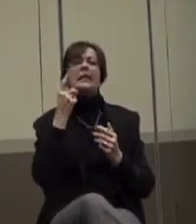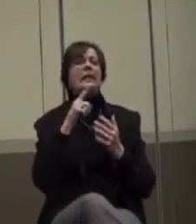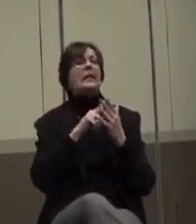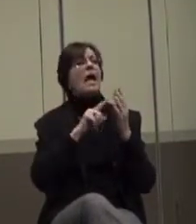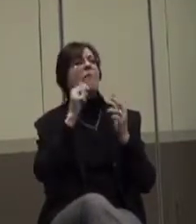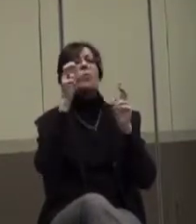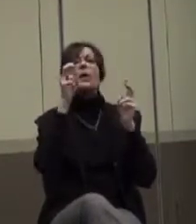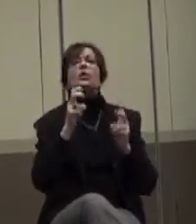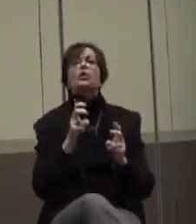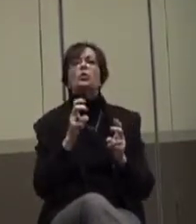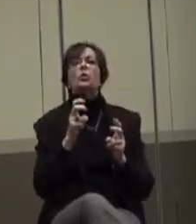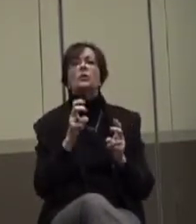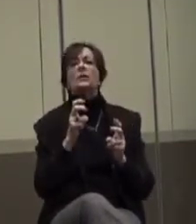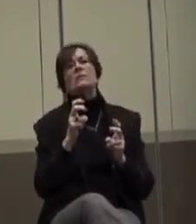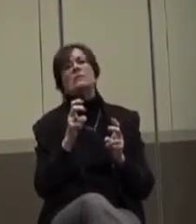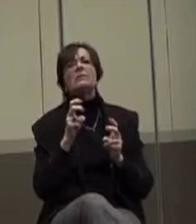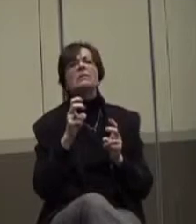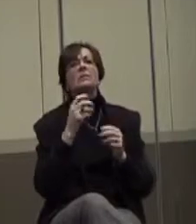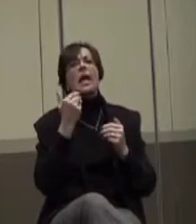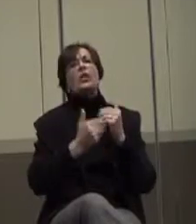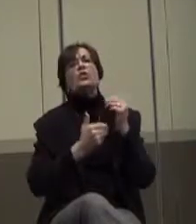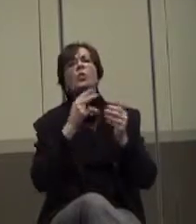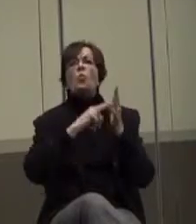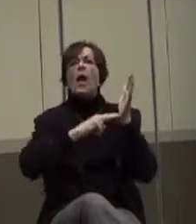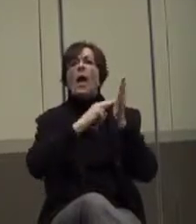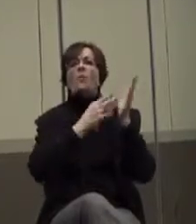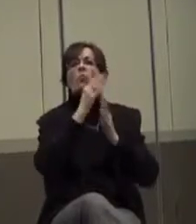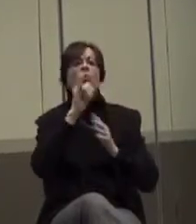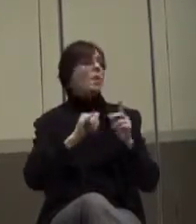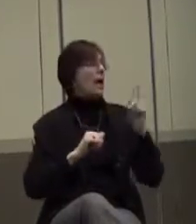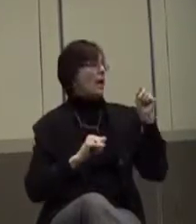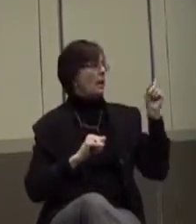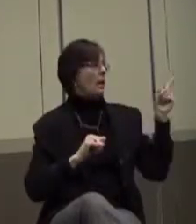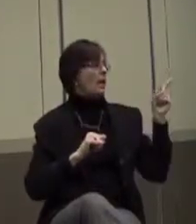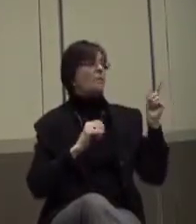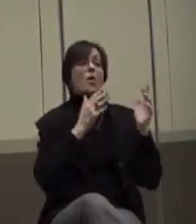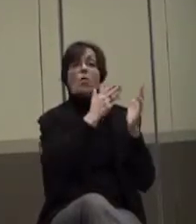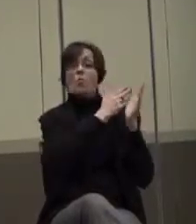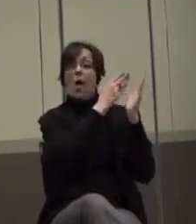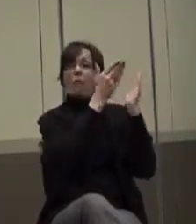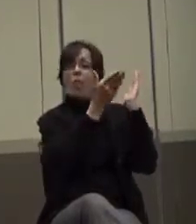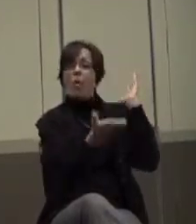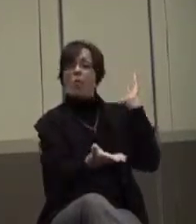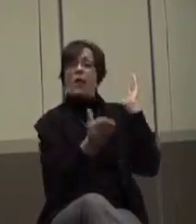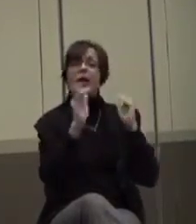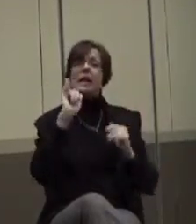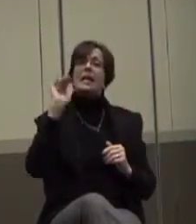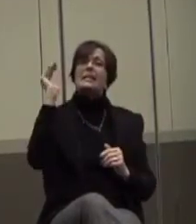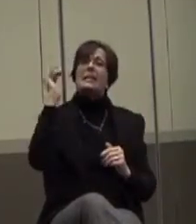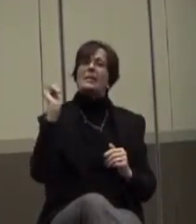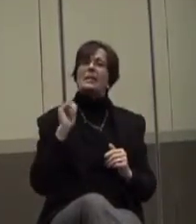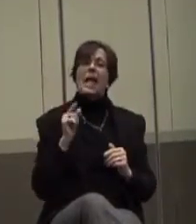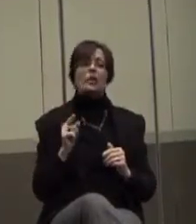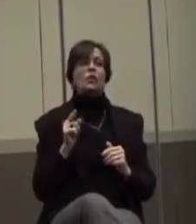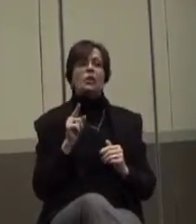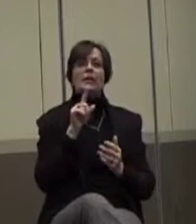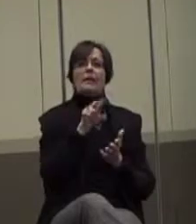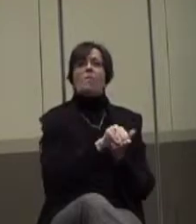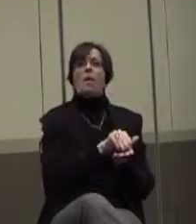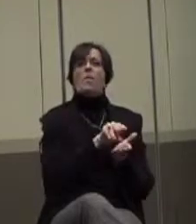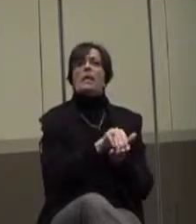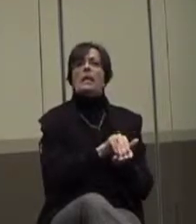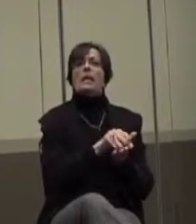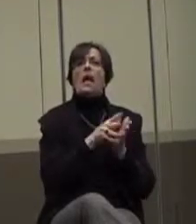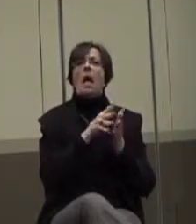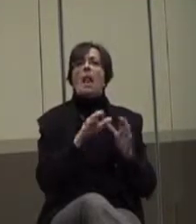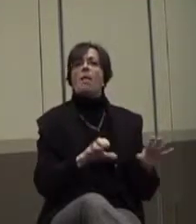might you be, as you read through this? Well, throughout the whole thing, it seems like she's mimicking a lot